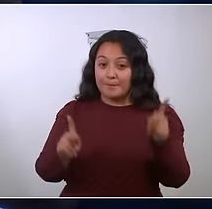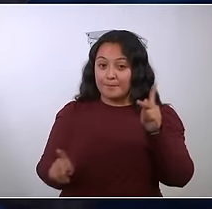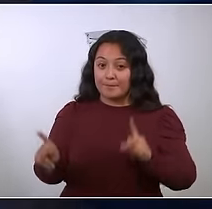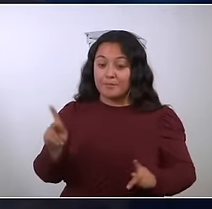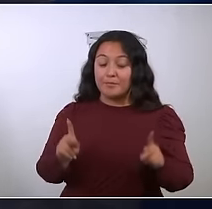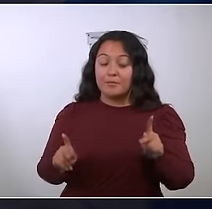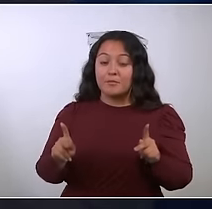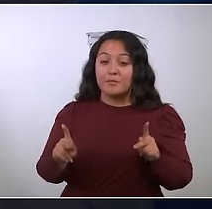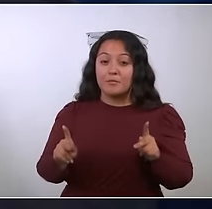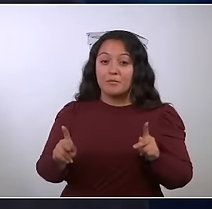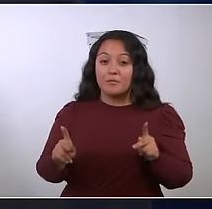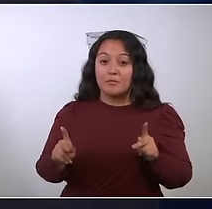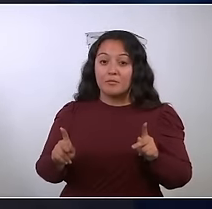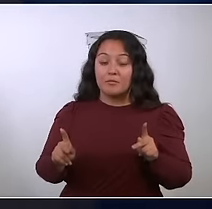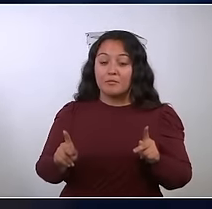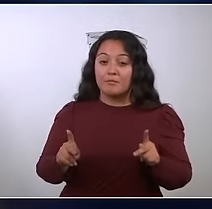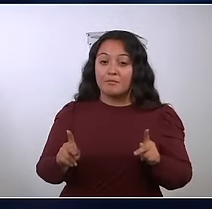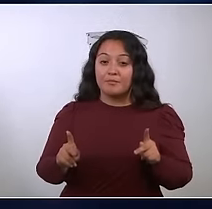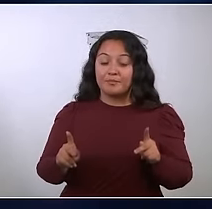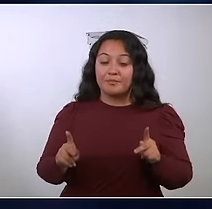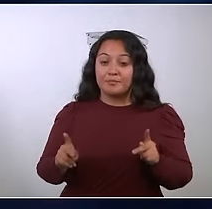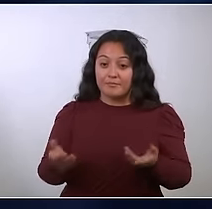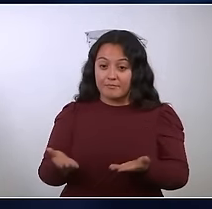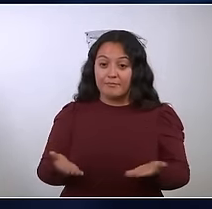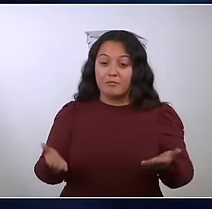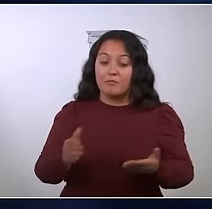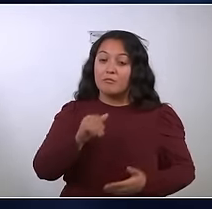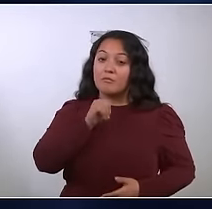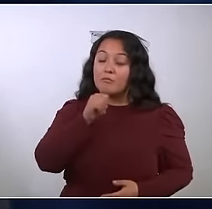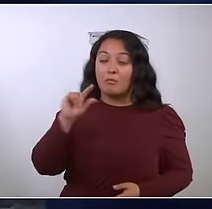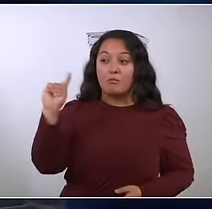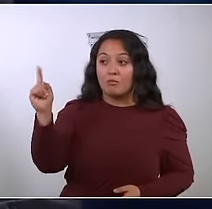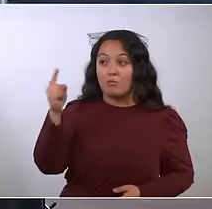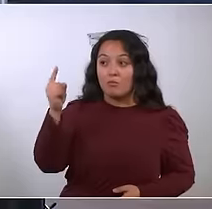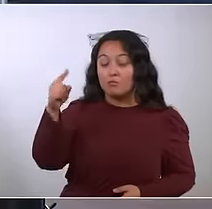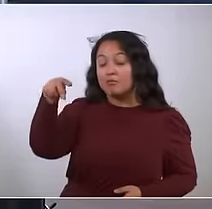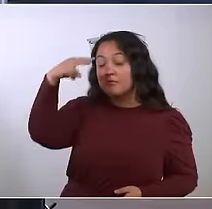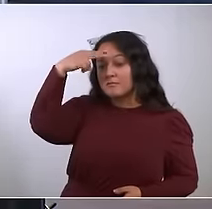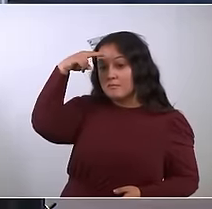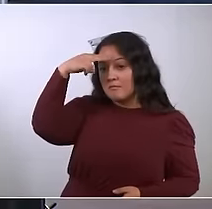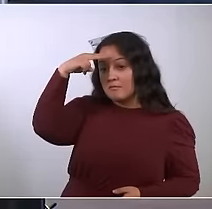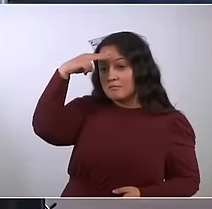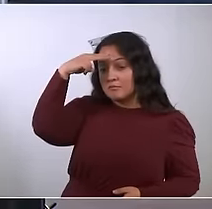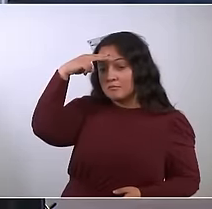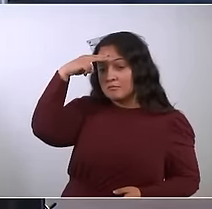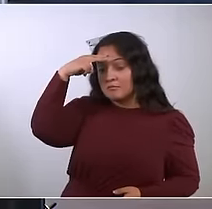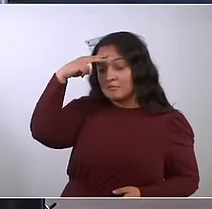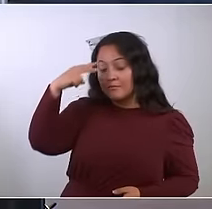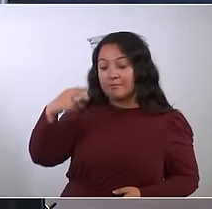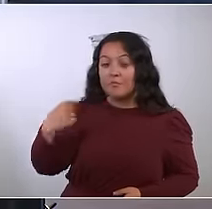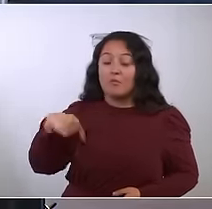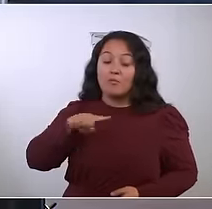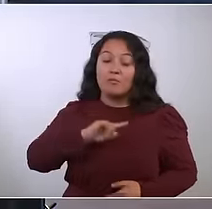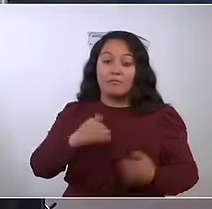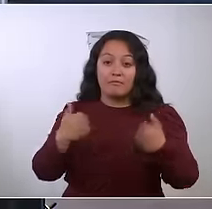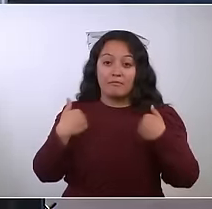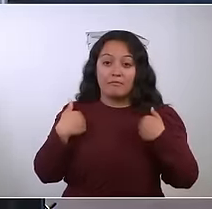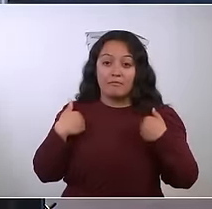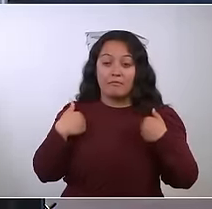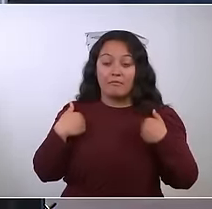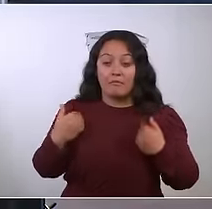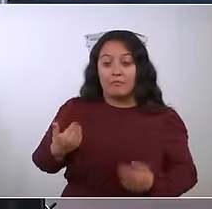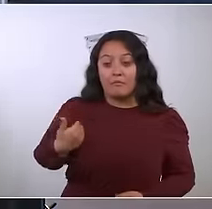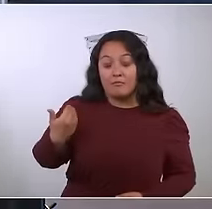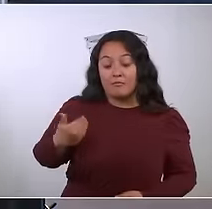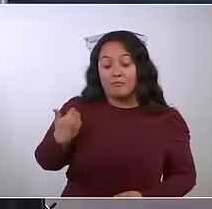that we have young people now. No nomás que aquí hablan español. They not just here speak Spanish. Pero tenemos jóvenes que están conectados